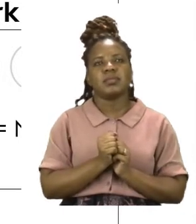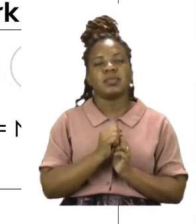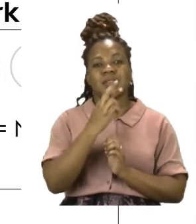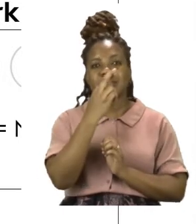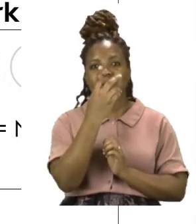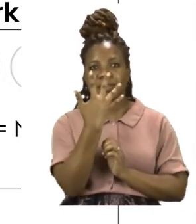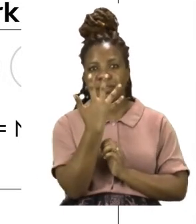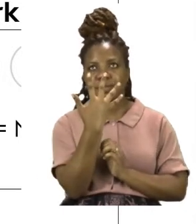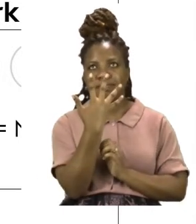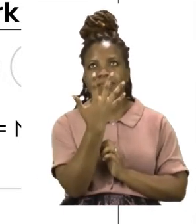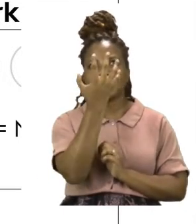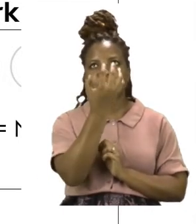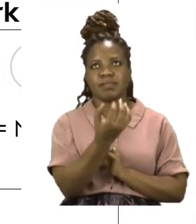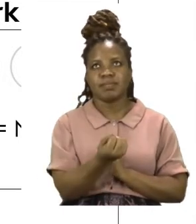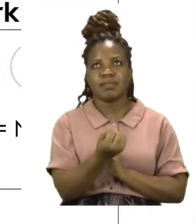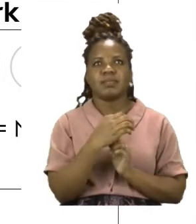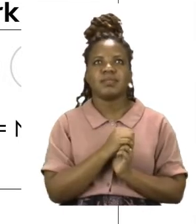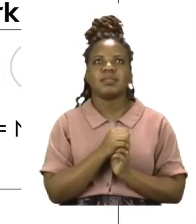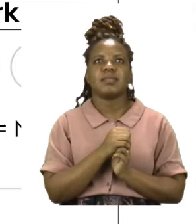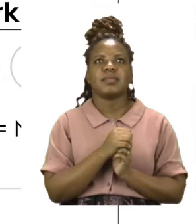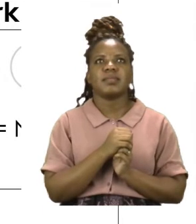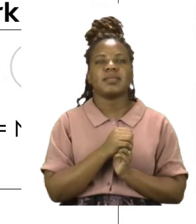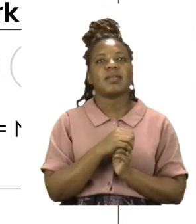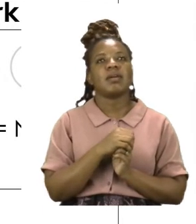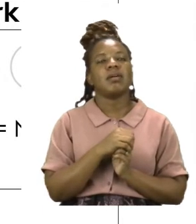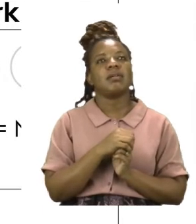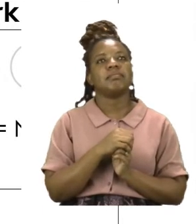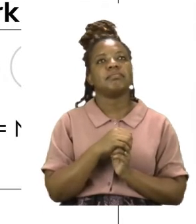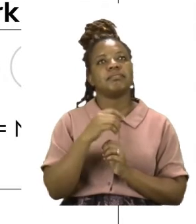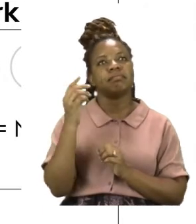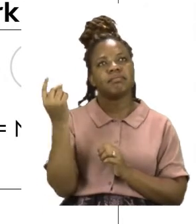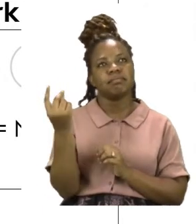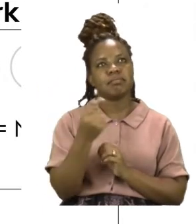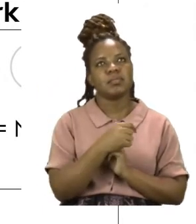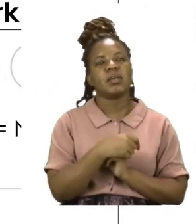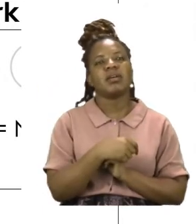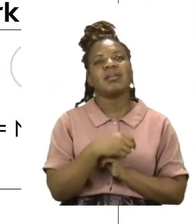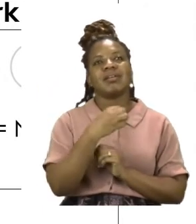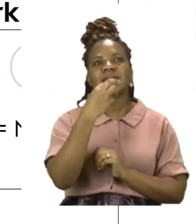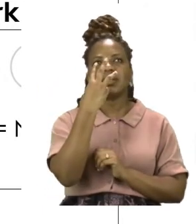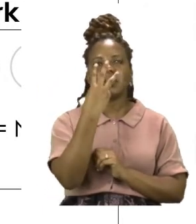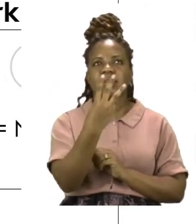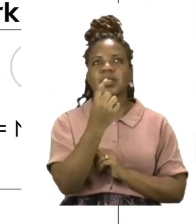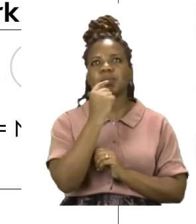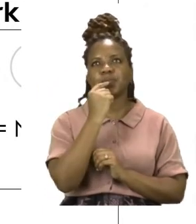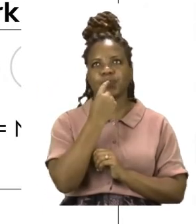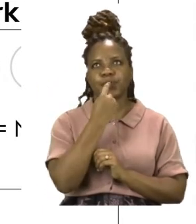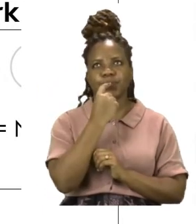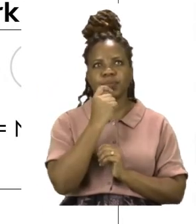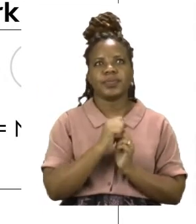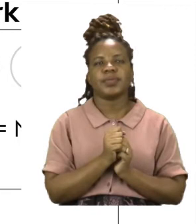dollars. She buys 3 lollipops. For each lollipop,